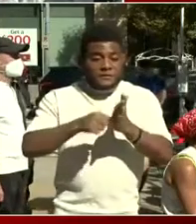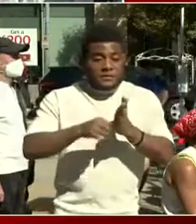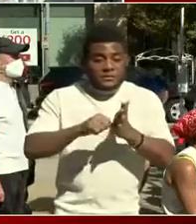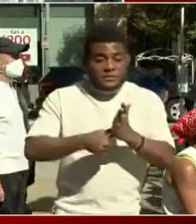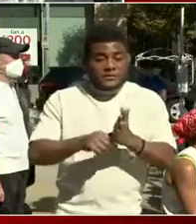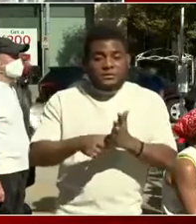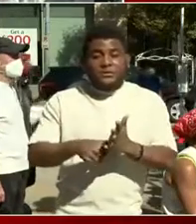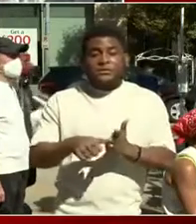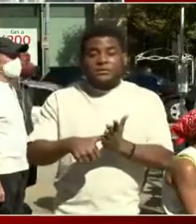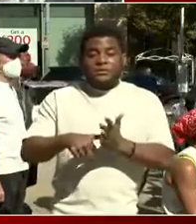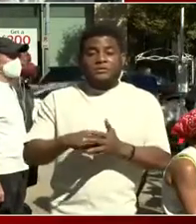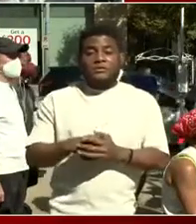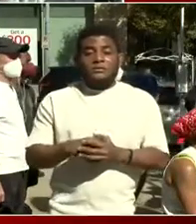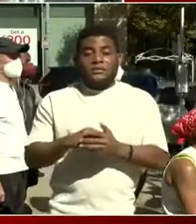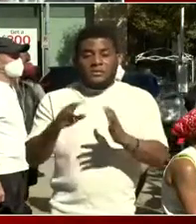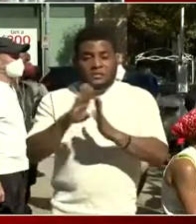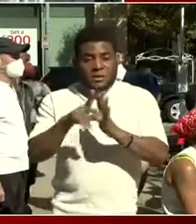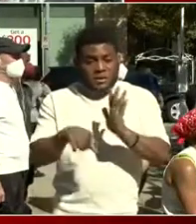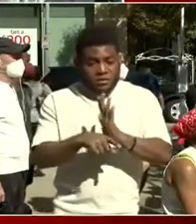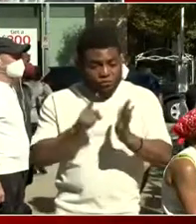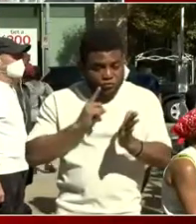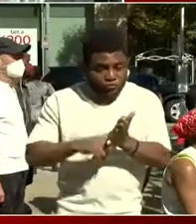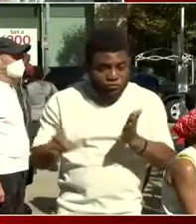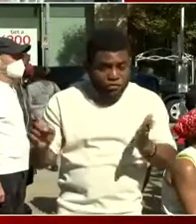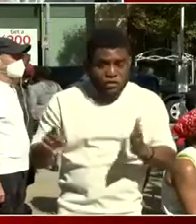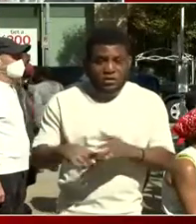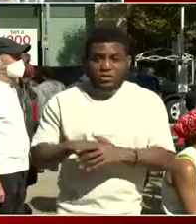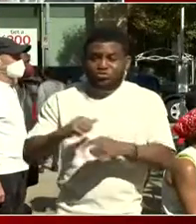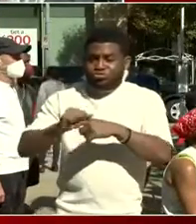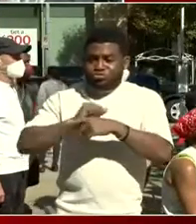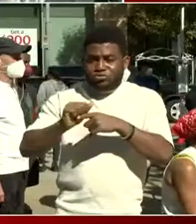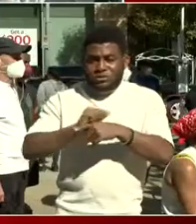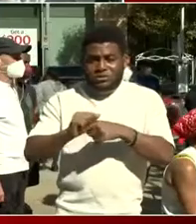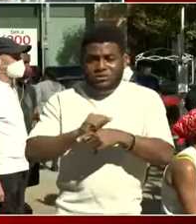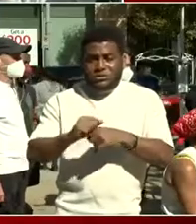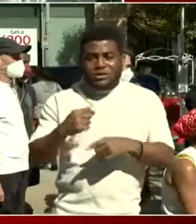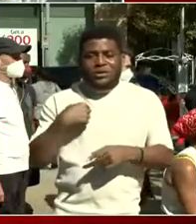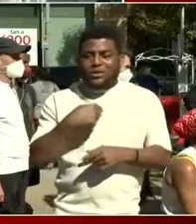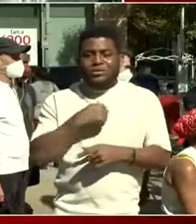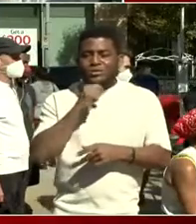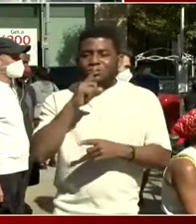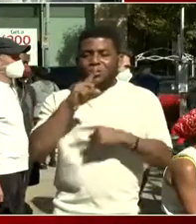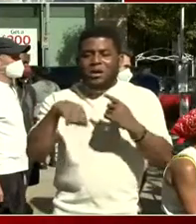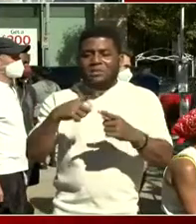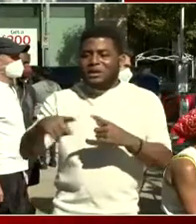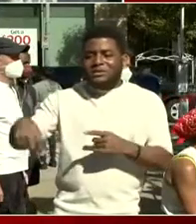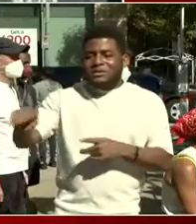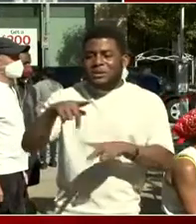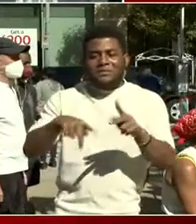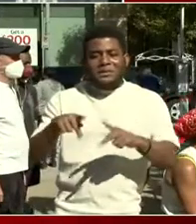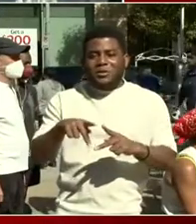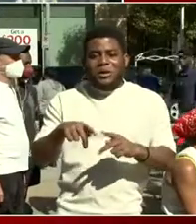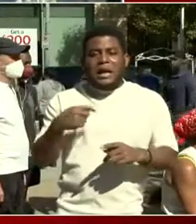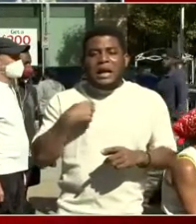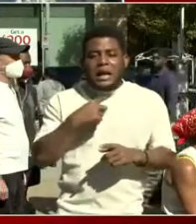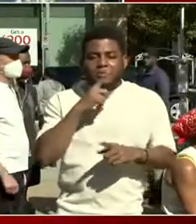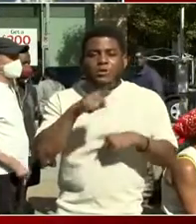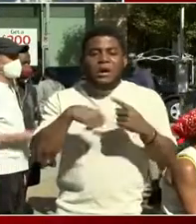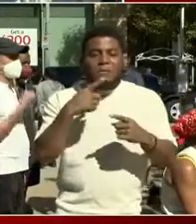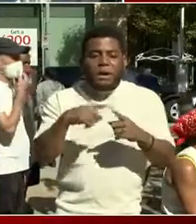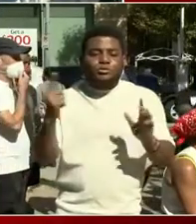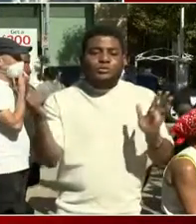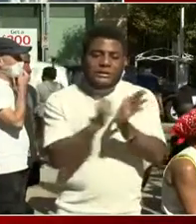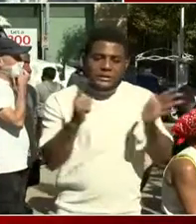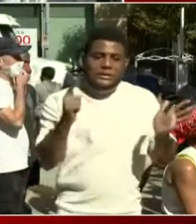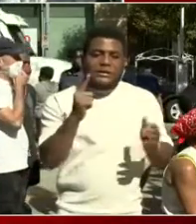process that they go through. They get training for those firearms. Those are not the firearms that are a primary concern. It's the illegal ones that I'm primarily concerned